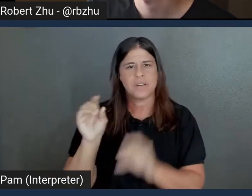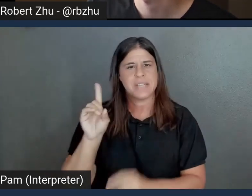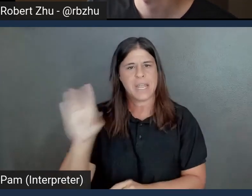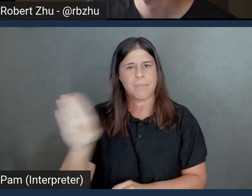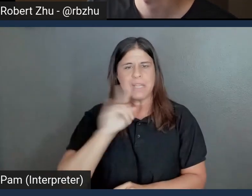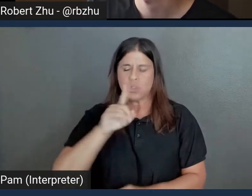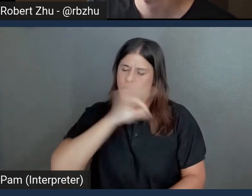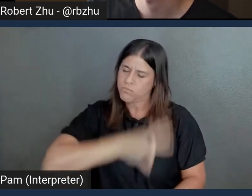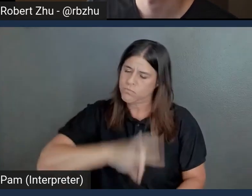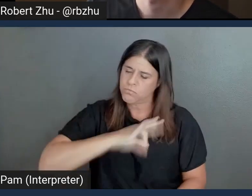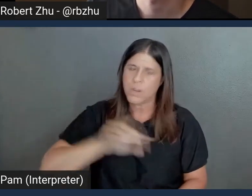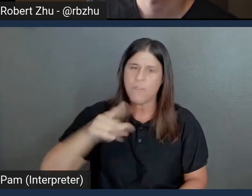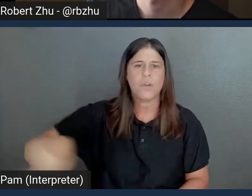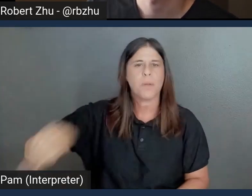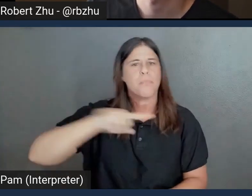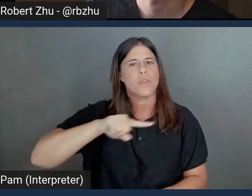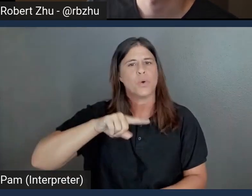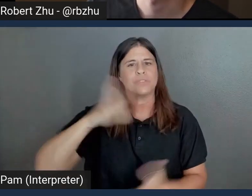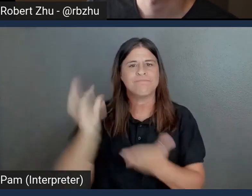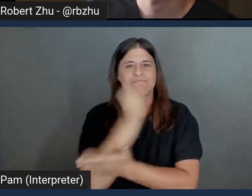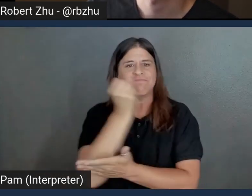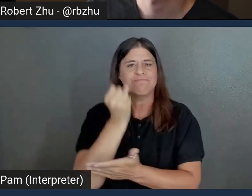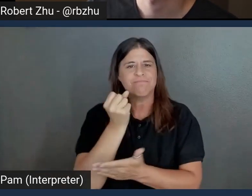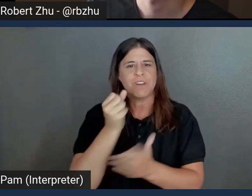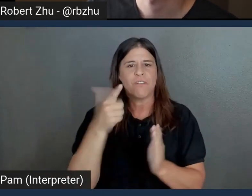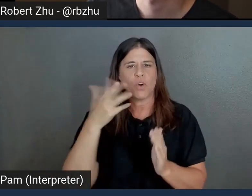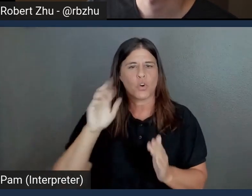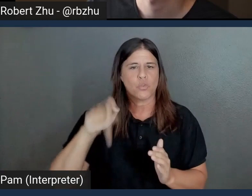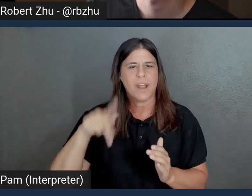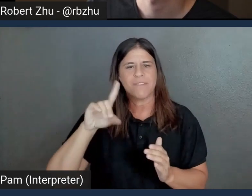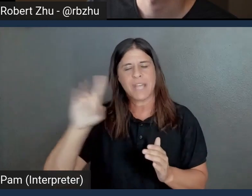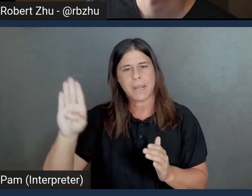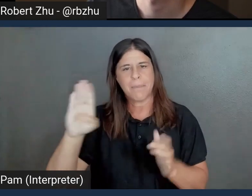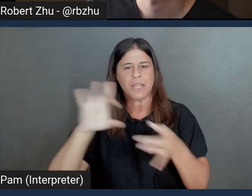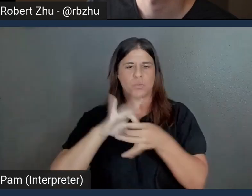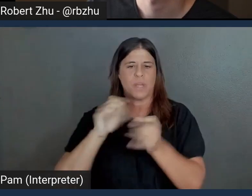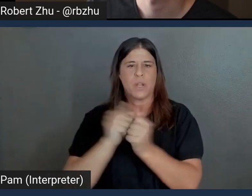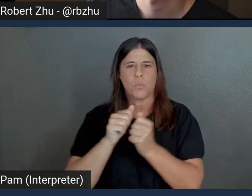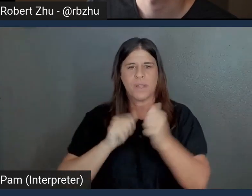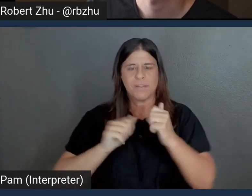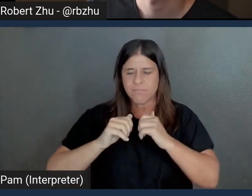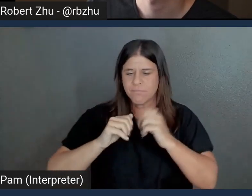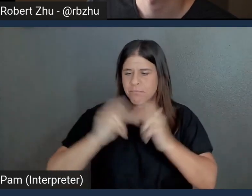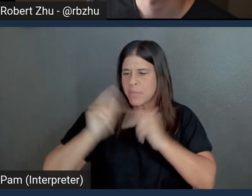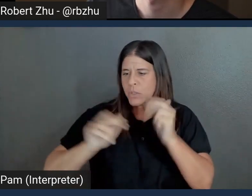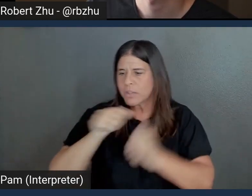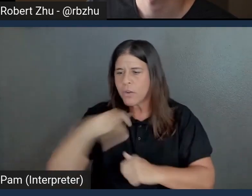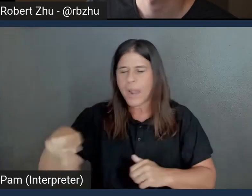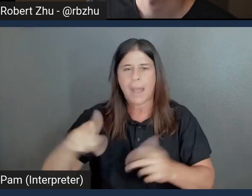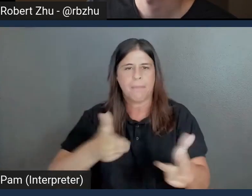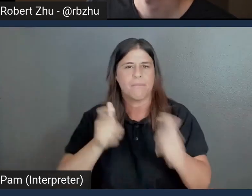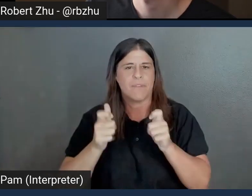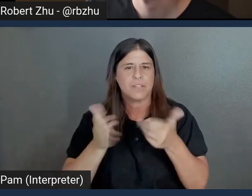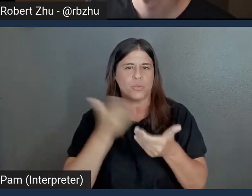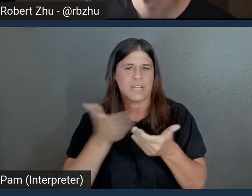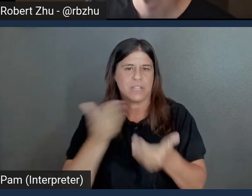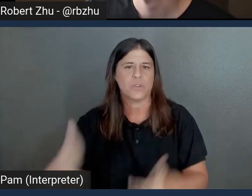benefit from the advantages of graph databases on top, to build their applications faster and easier.